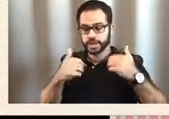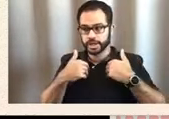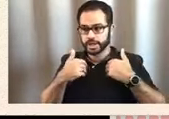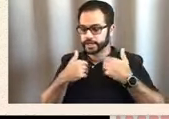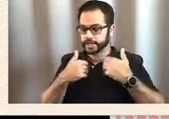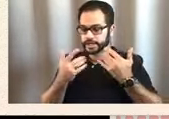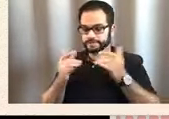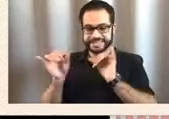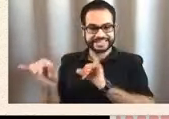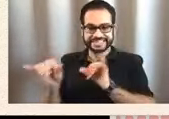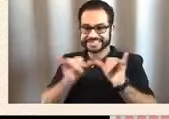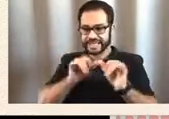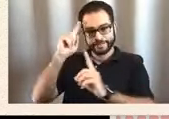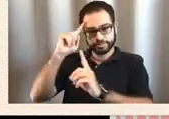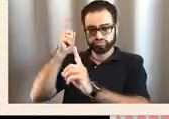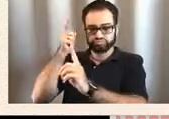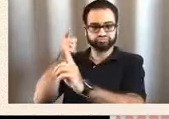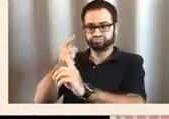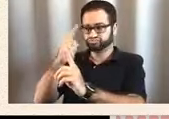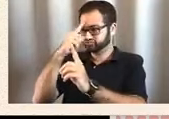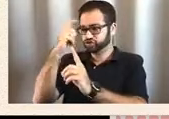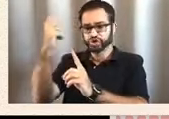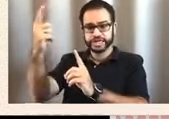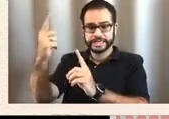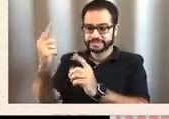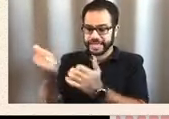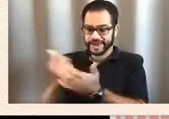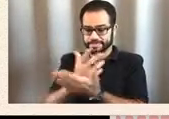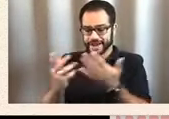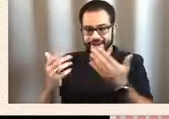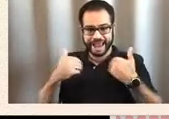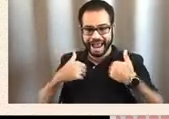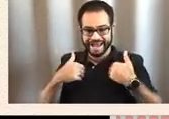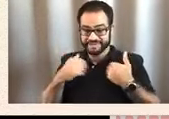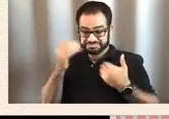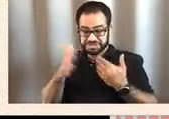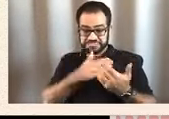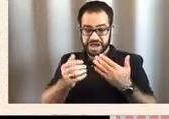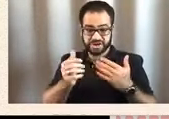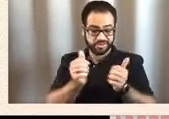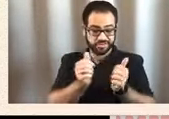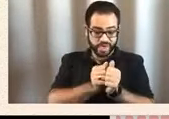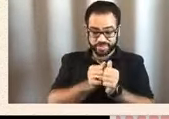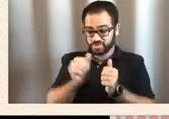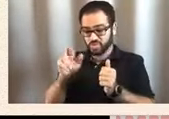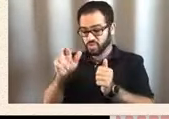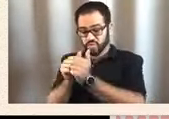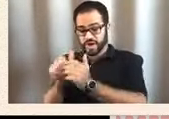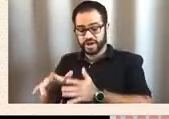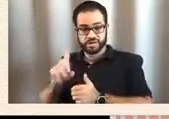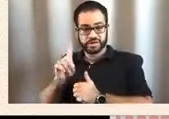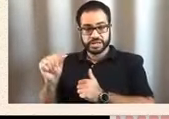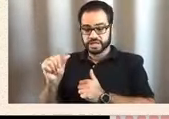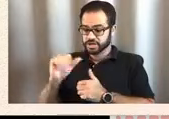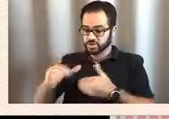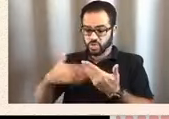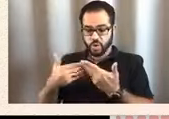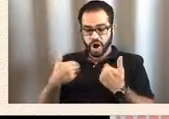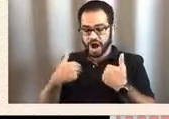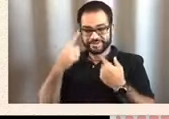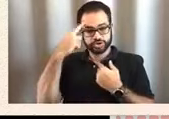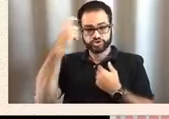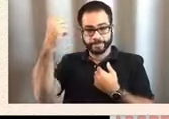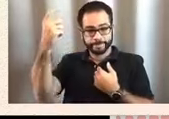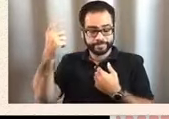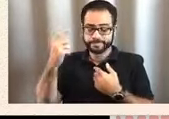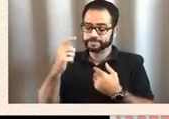aspirations that every person without a disability would have. Um, it's just that our journey and our path